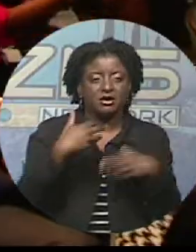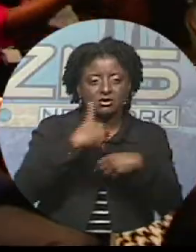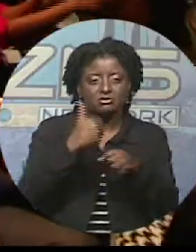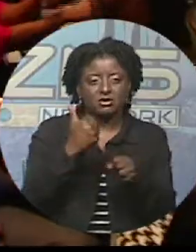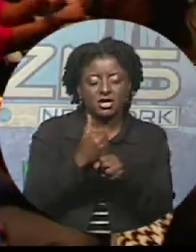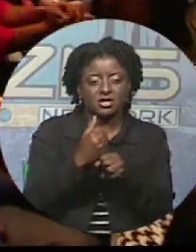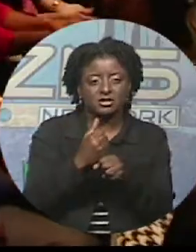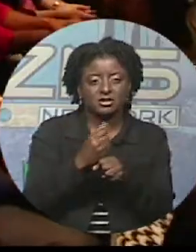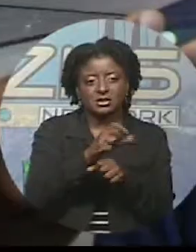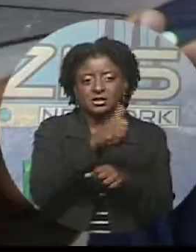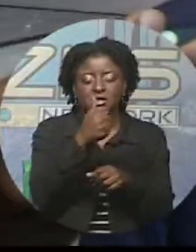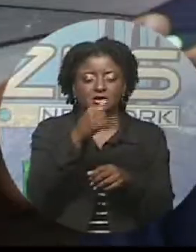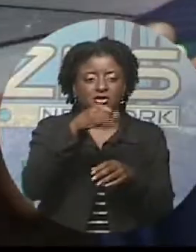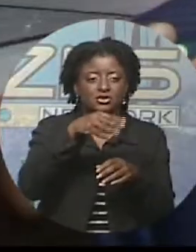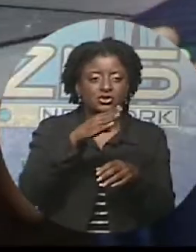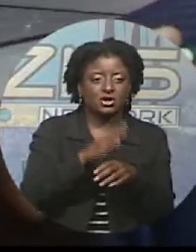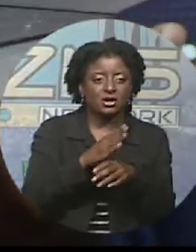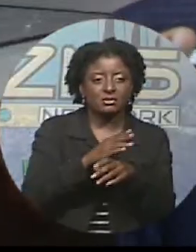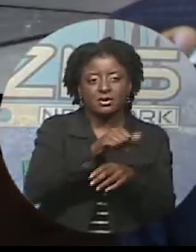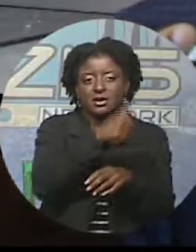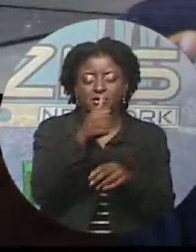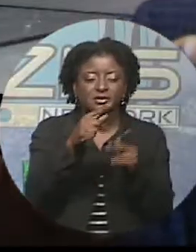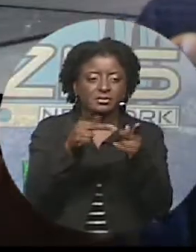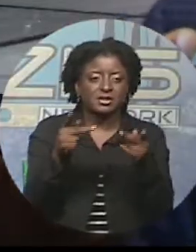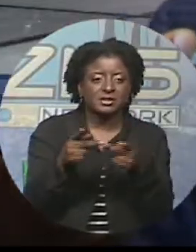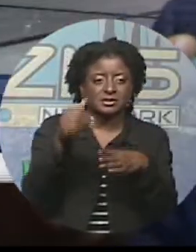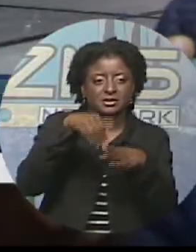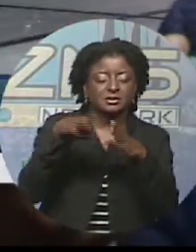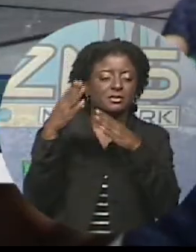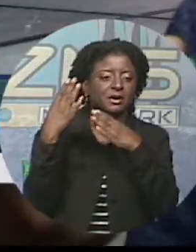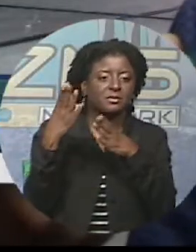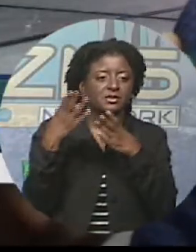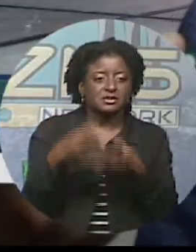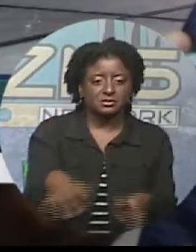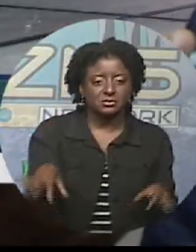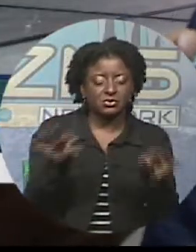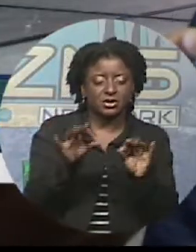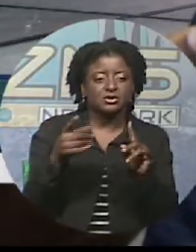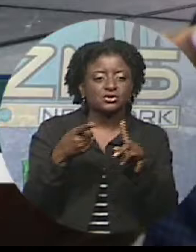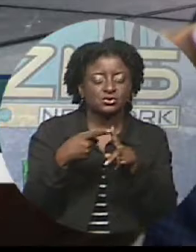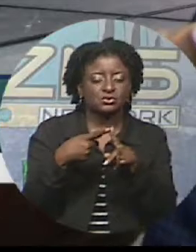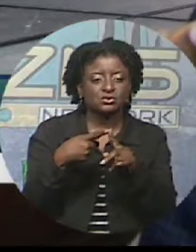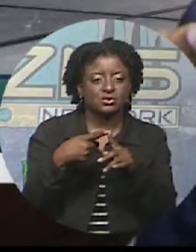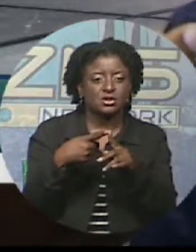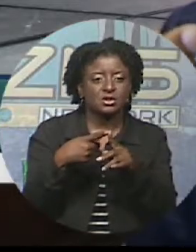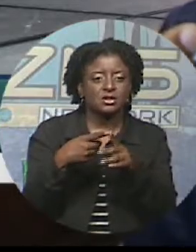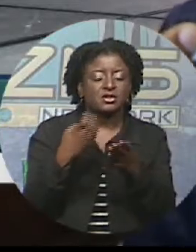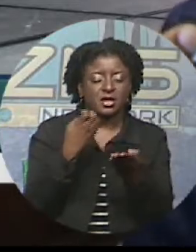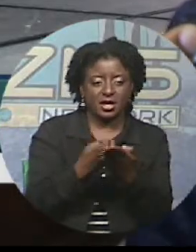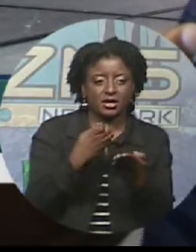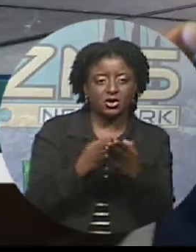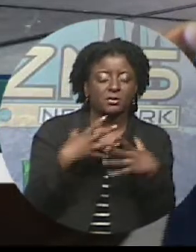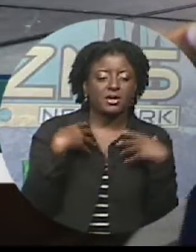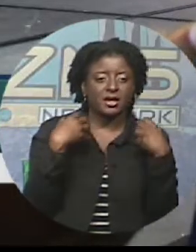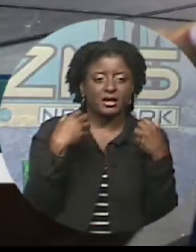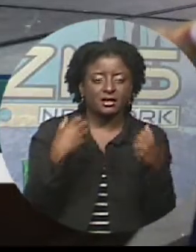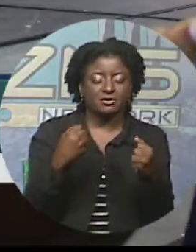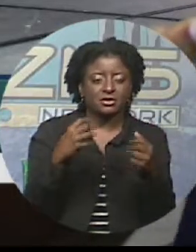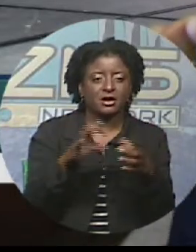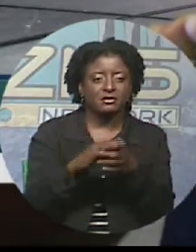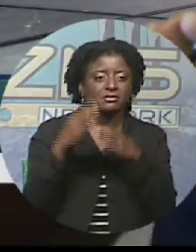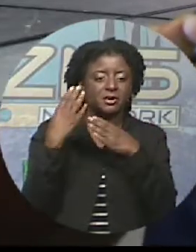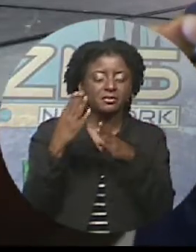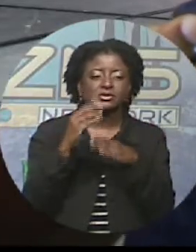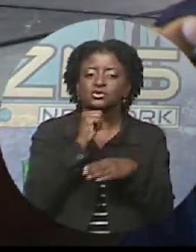proud of that record. We're very, very critical, I think, to the entire economic health of the nation. Now, it is not just